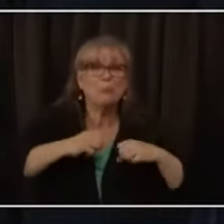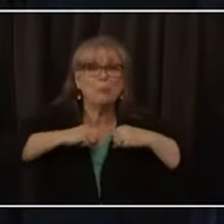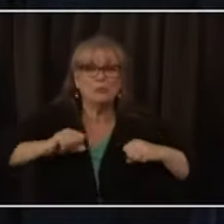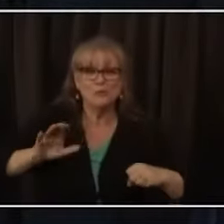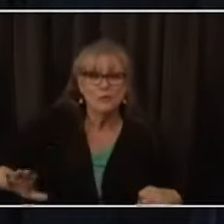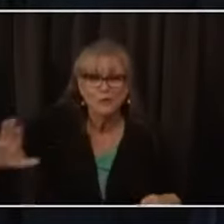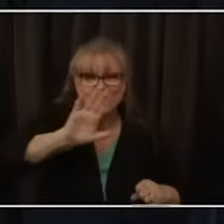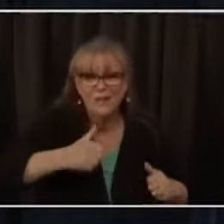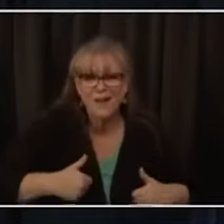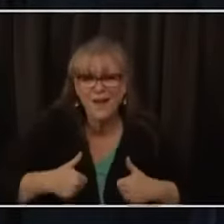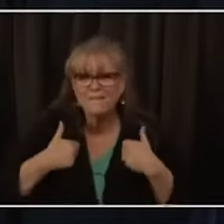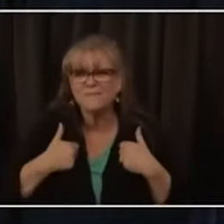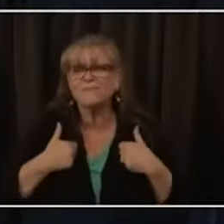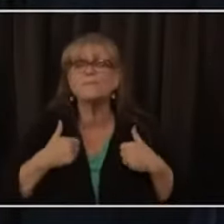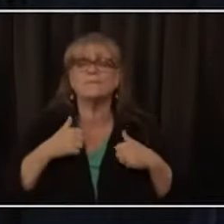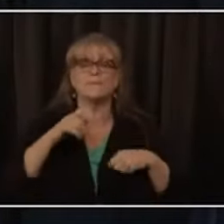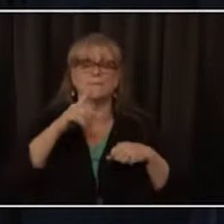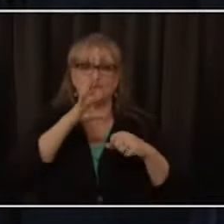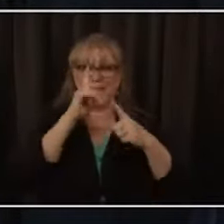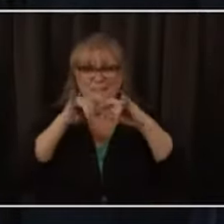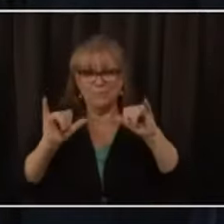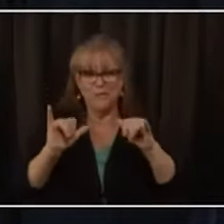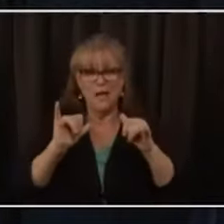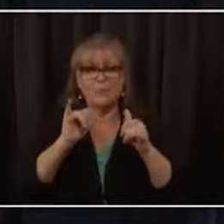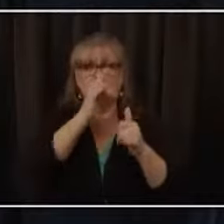it over to Director Ryan.